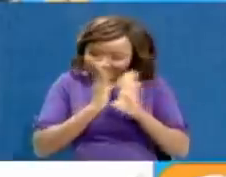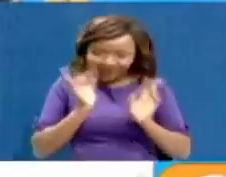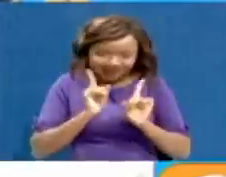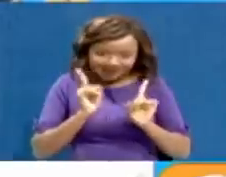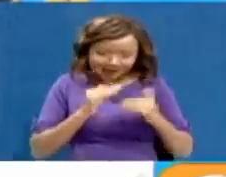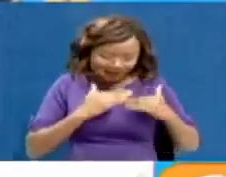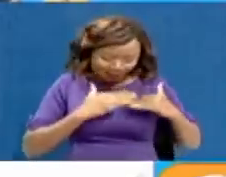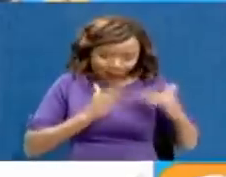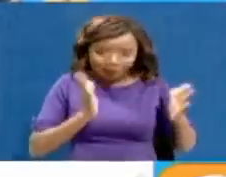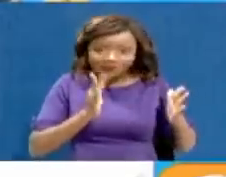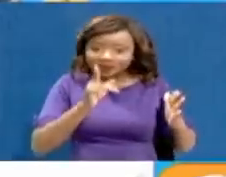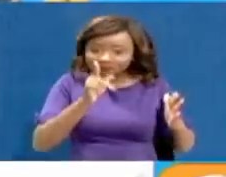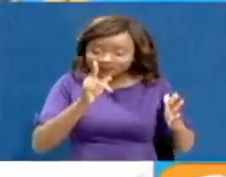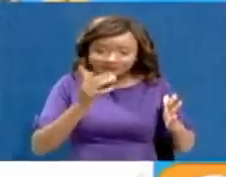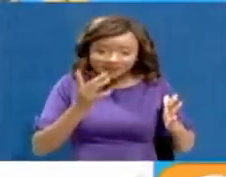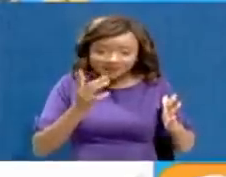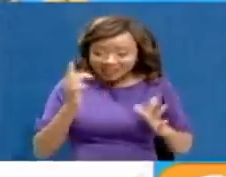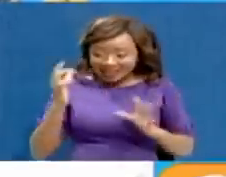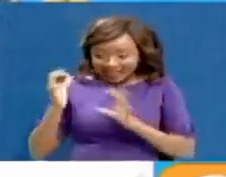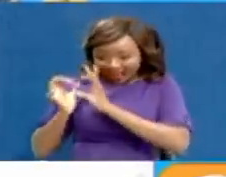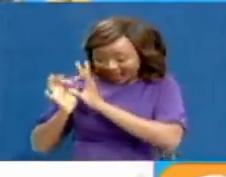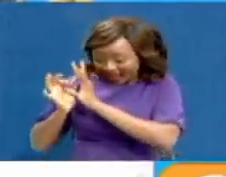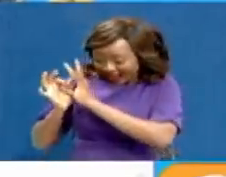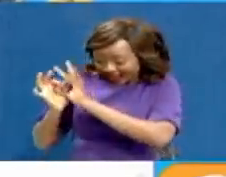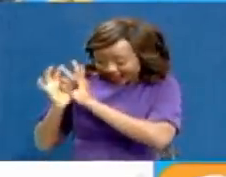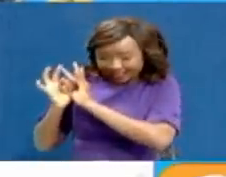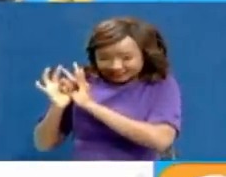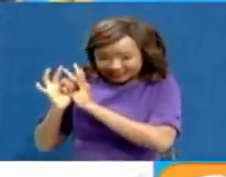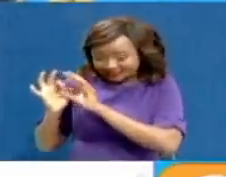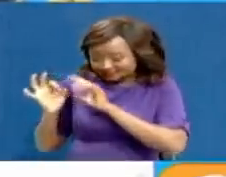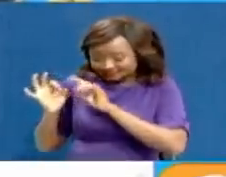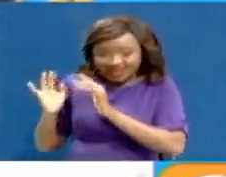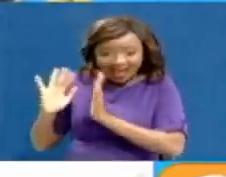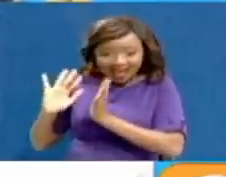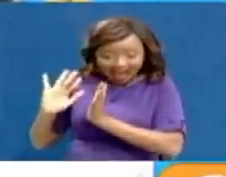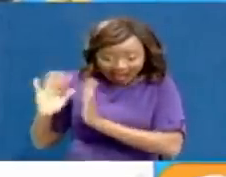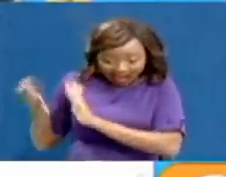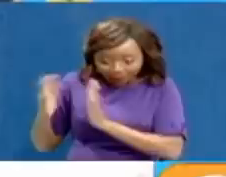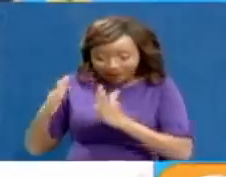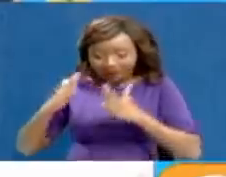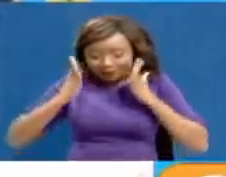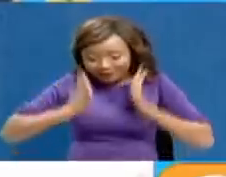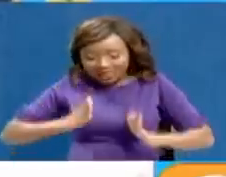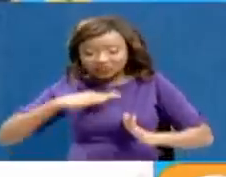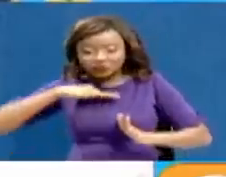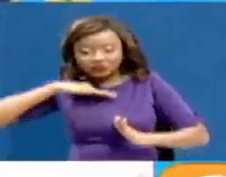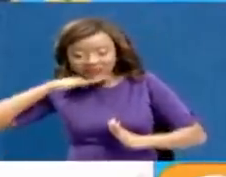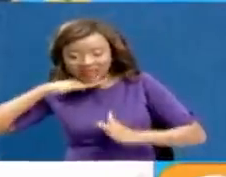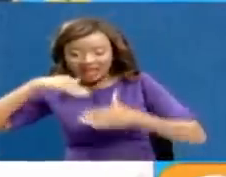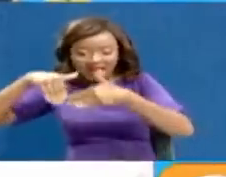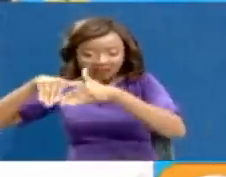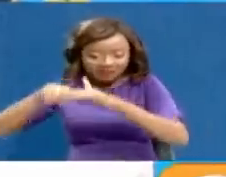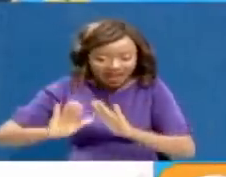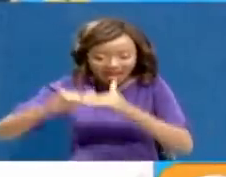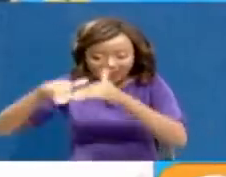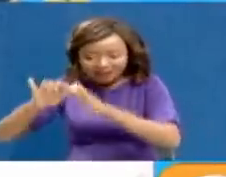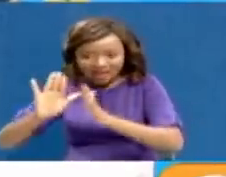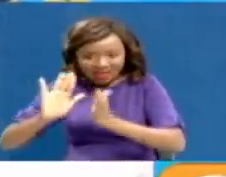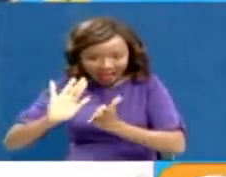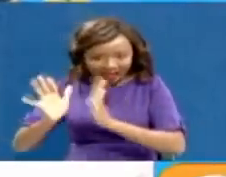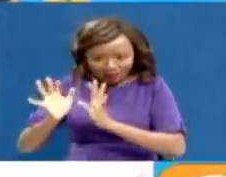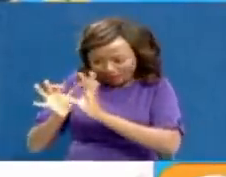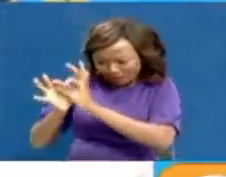that our cultural practices on how we dispose the bodies of our loved